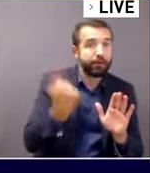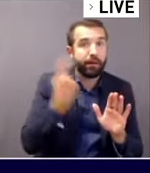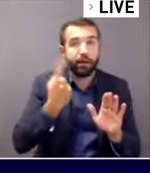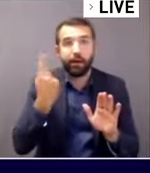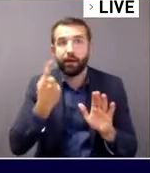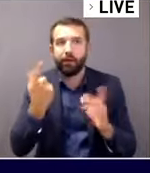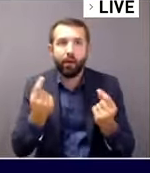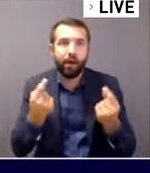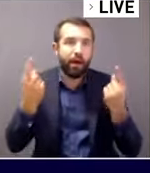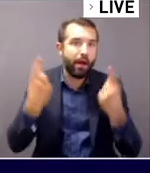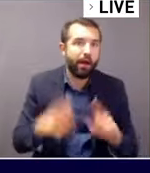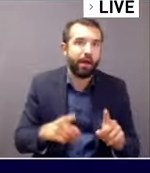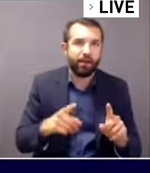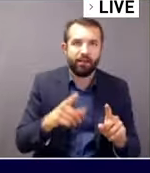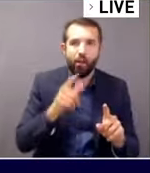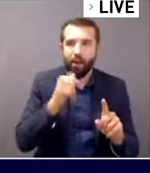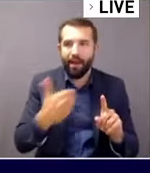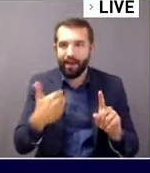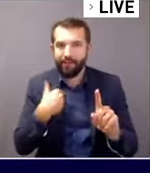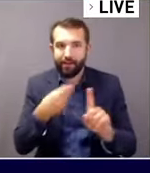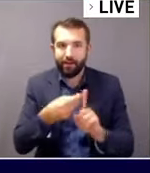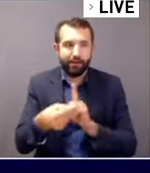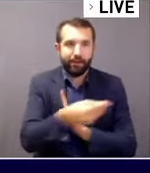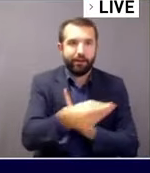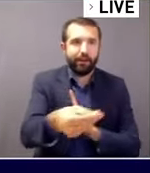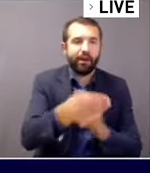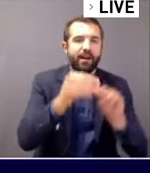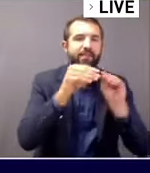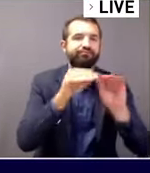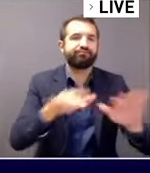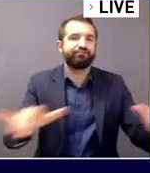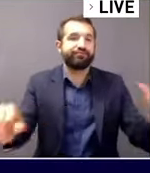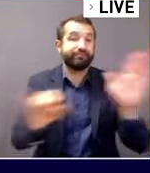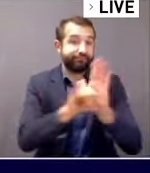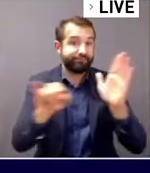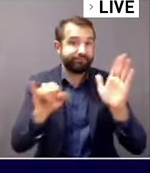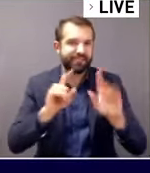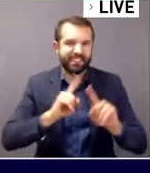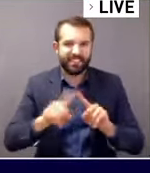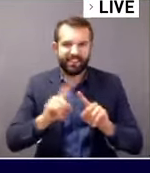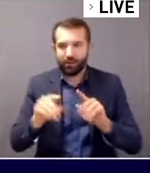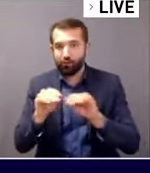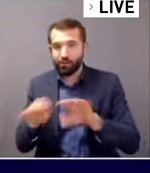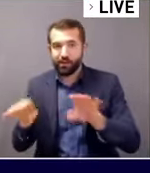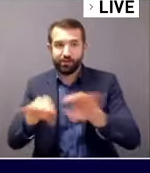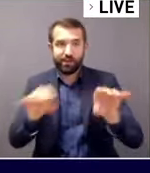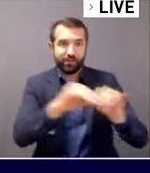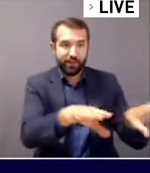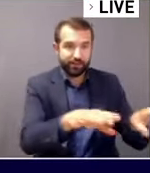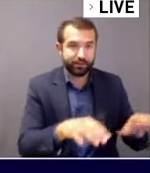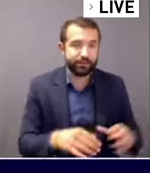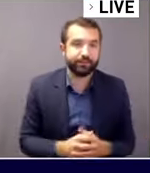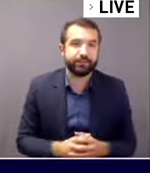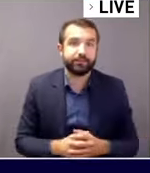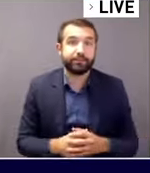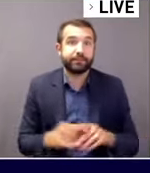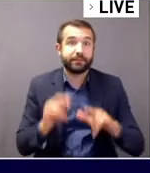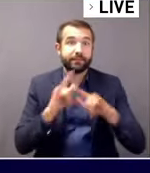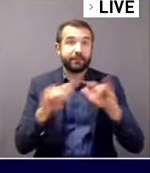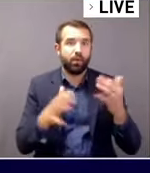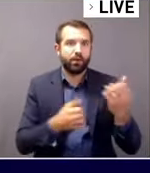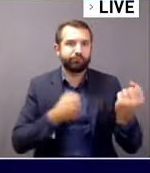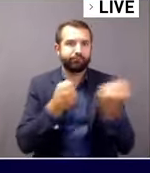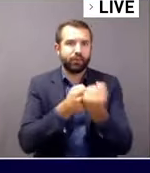on. In addition to helping us identify these outbreak situations, contact tracers are there to help